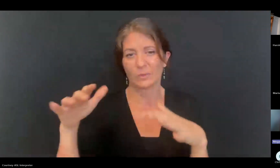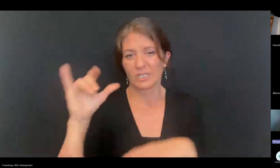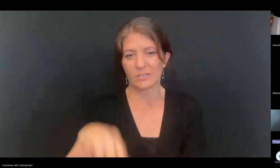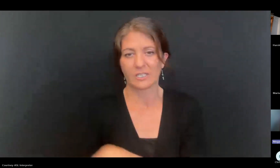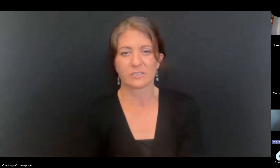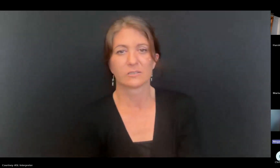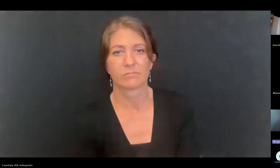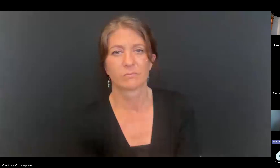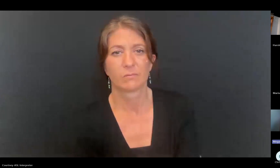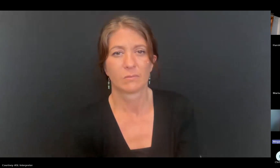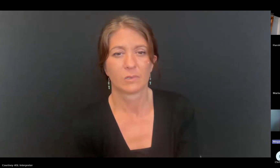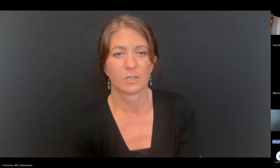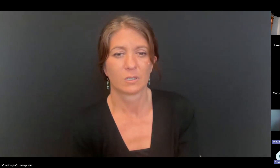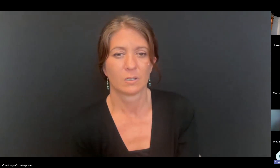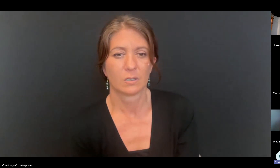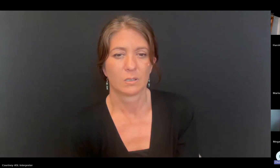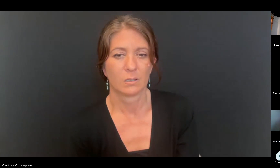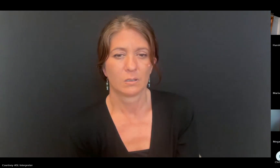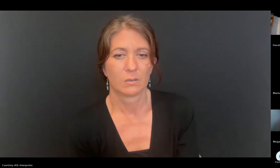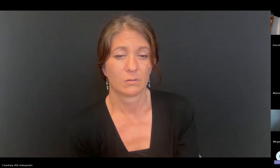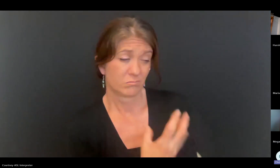Prisca, is this something you want to address?